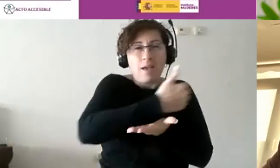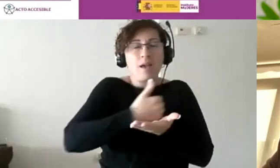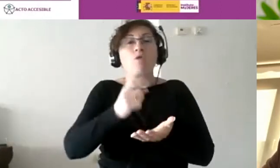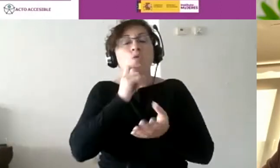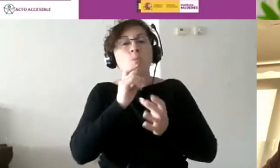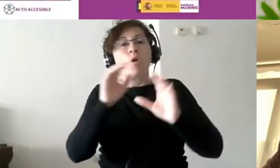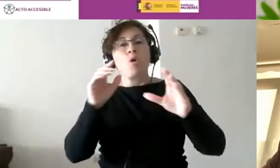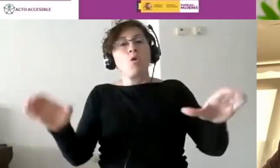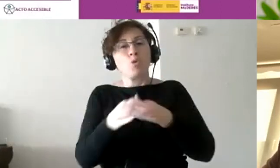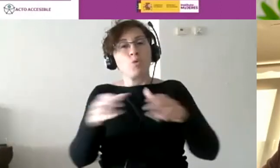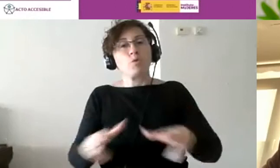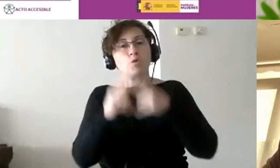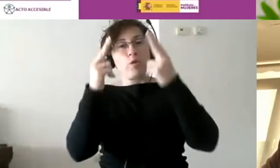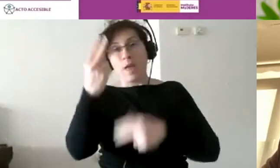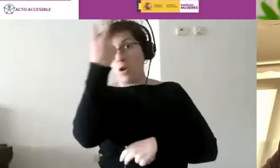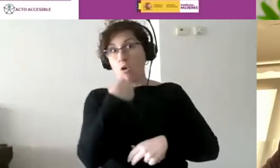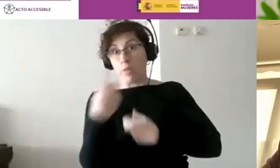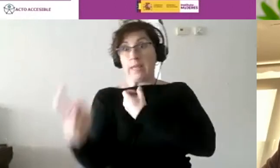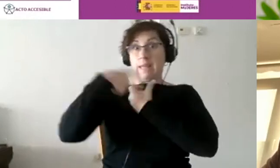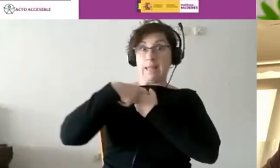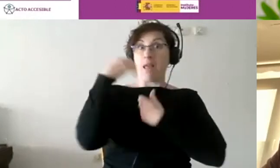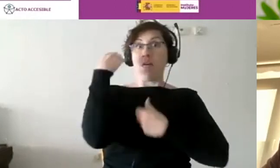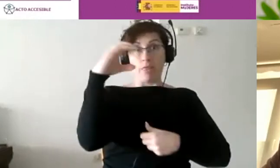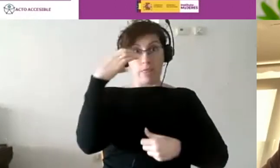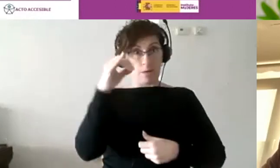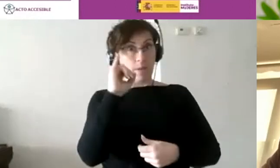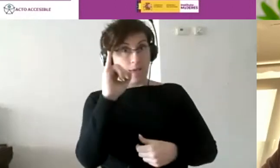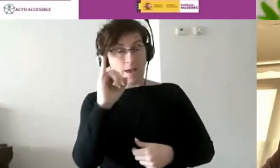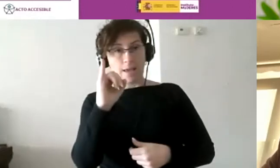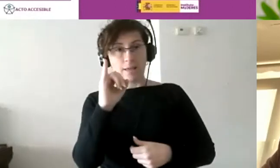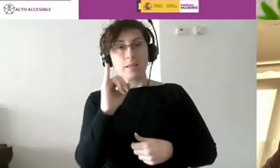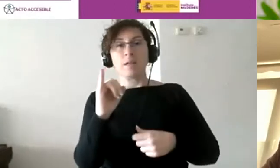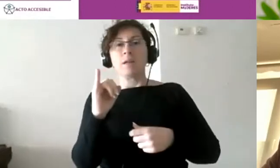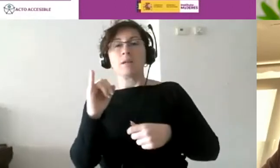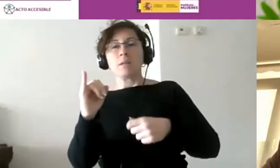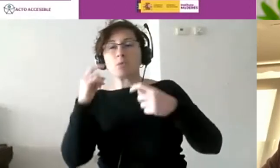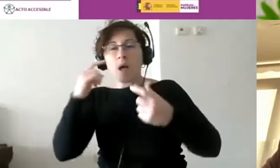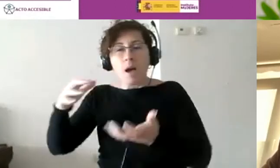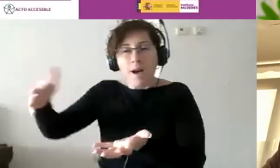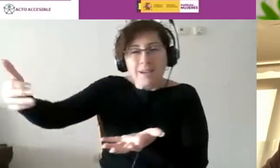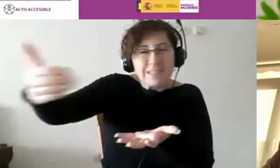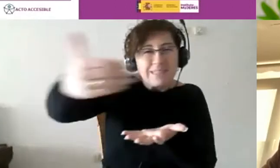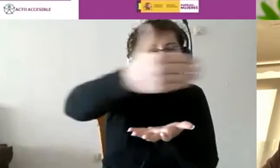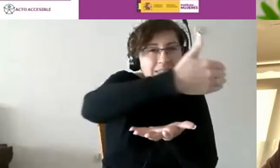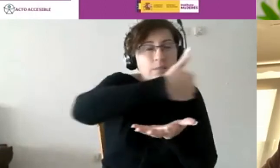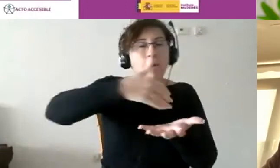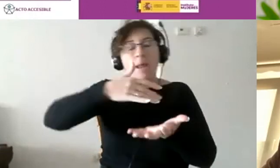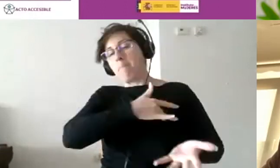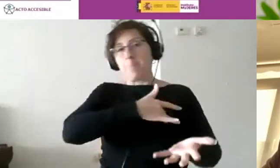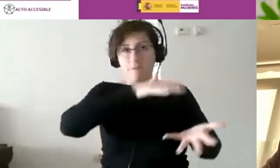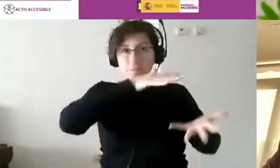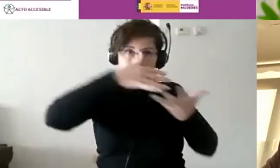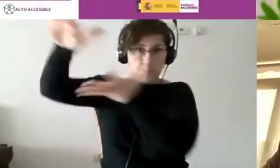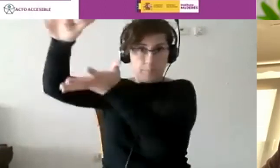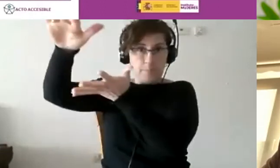of assistance from the ONCE, the Blind People Association in Spain, in order to